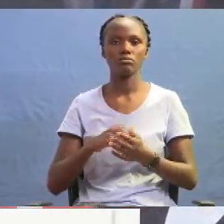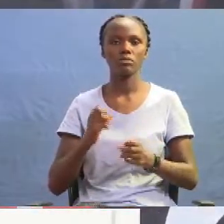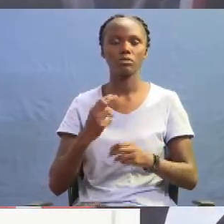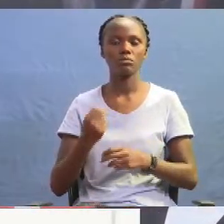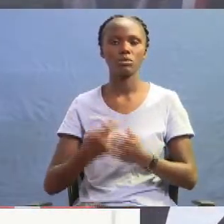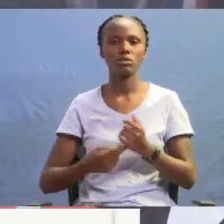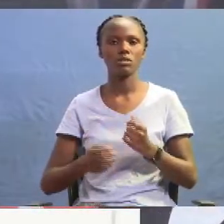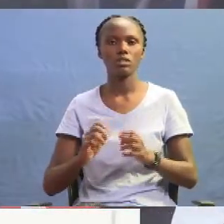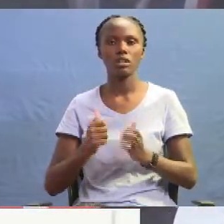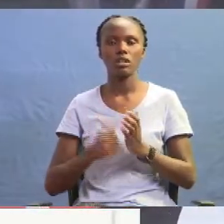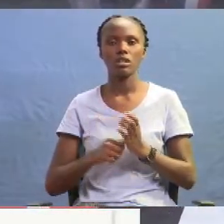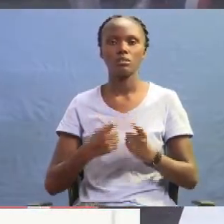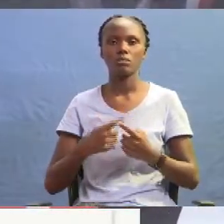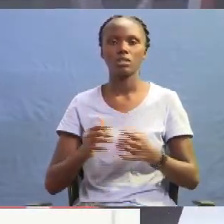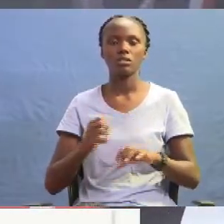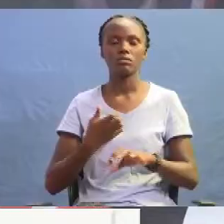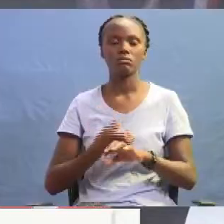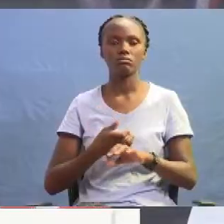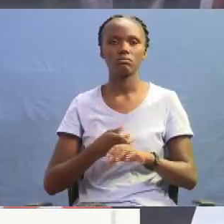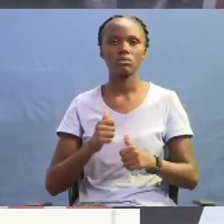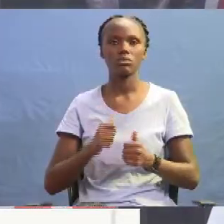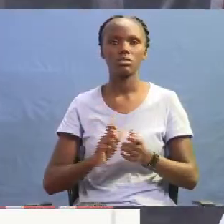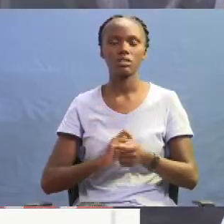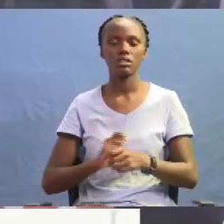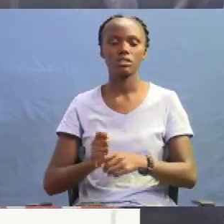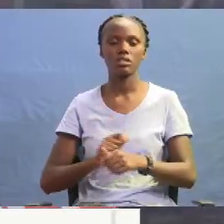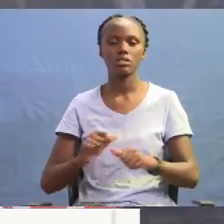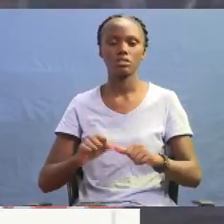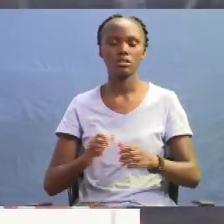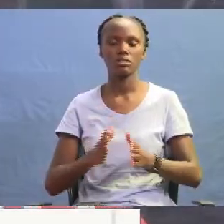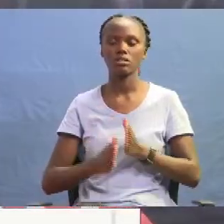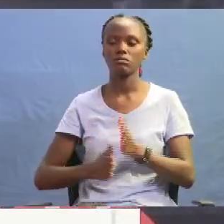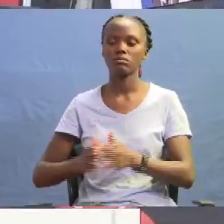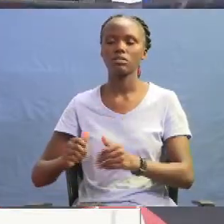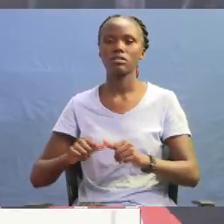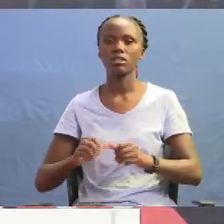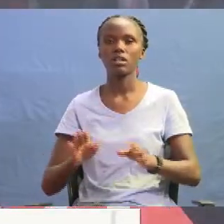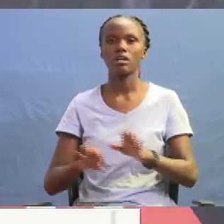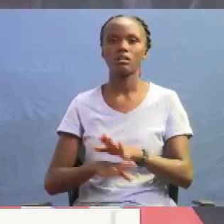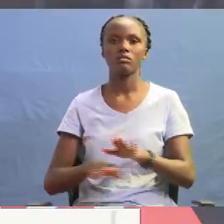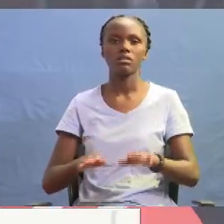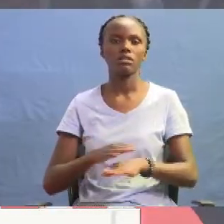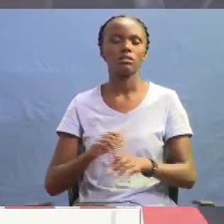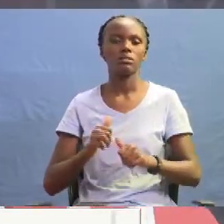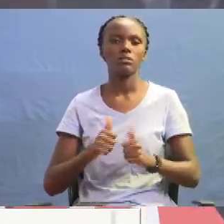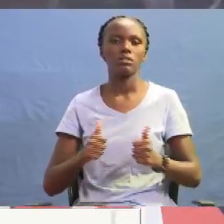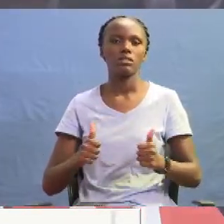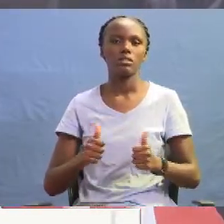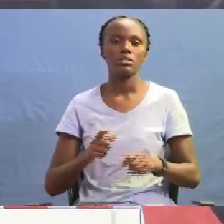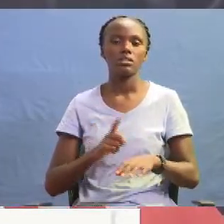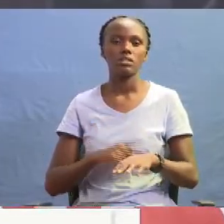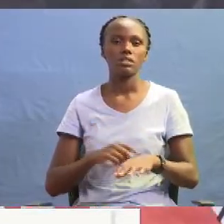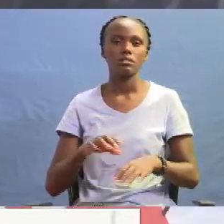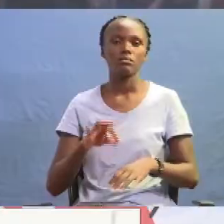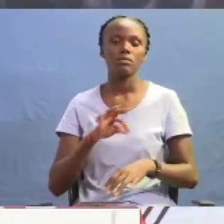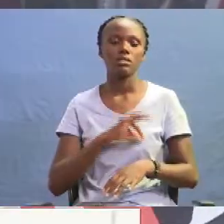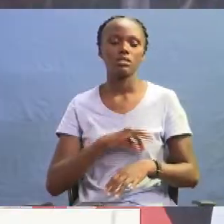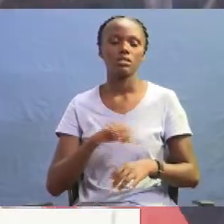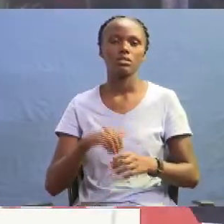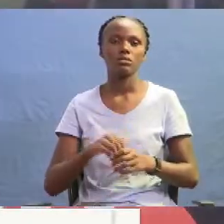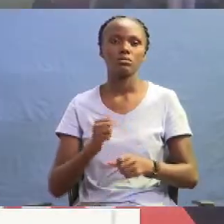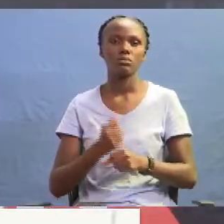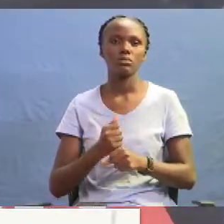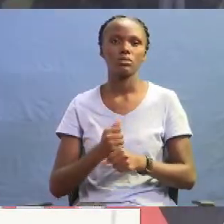hope through the training and preparation, I hope everything will be well. Especially, I'm going to